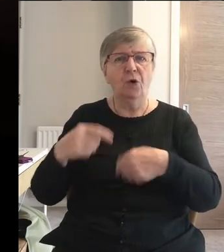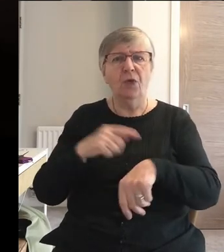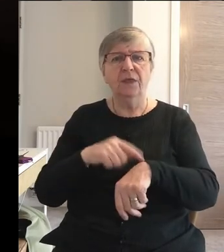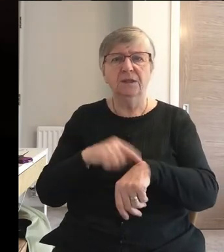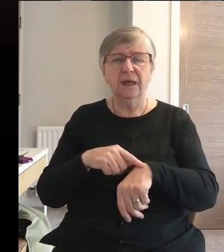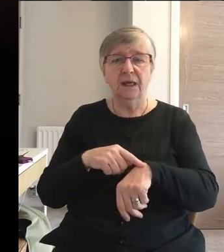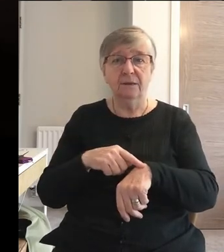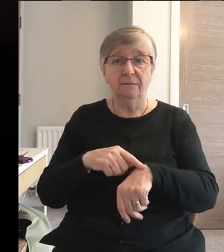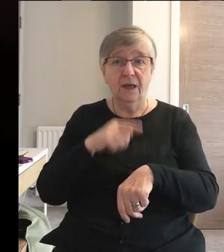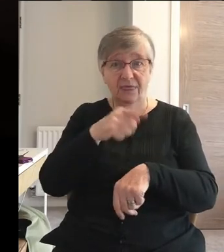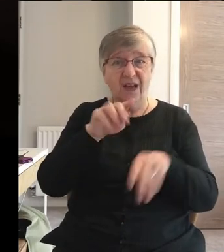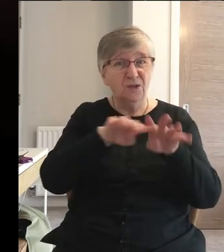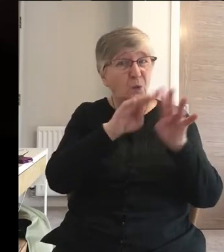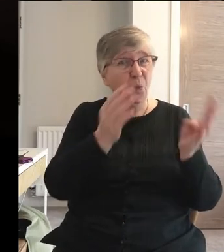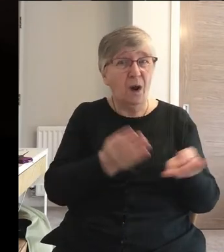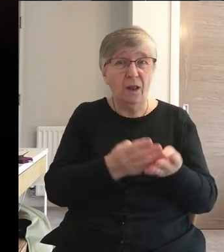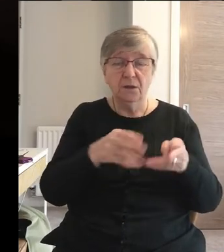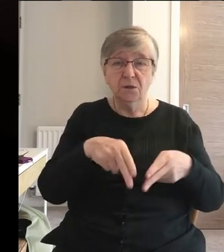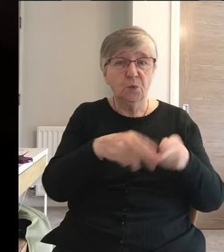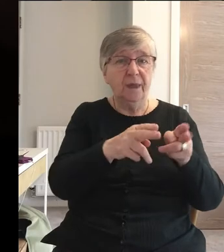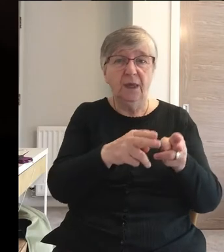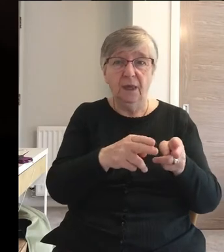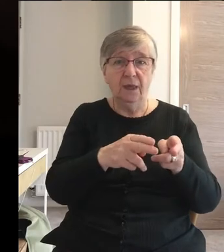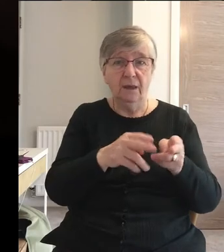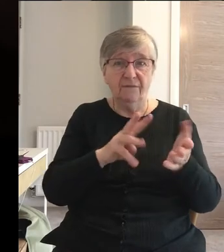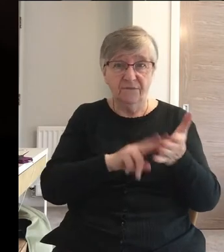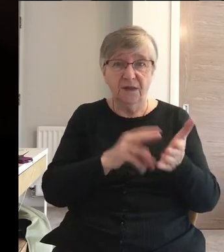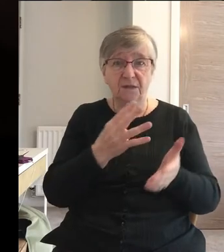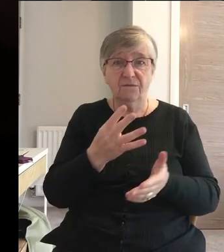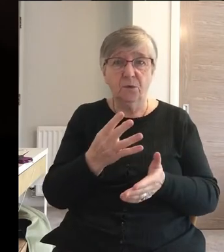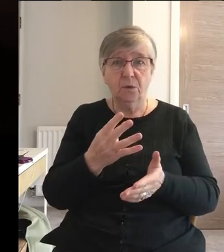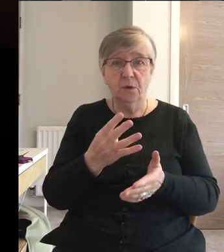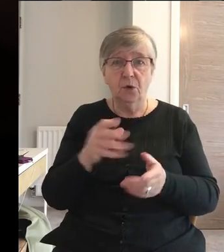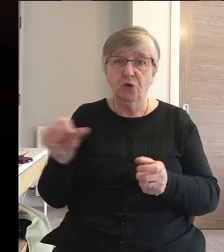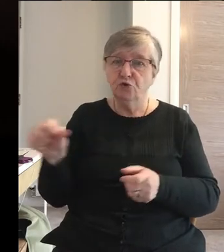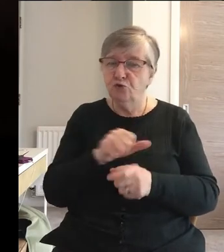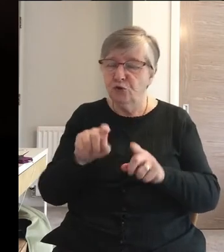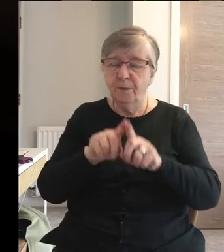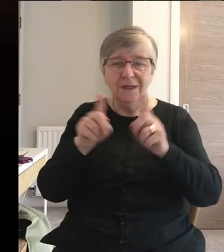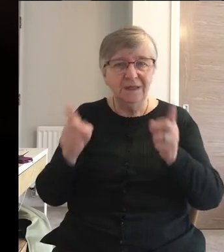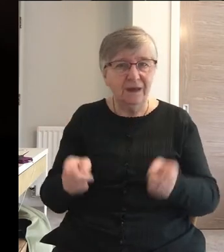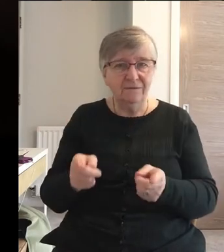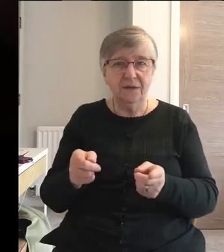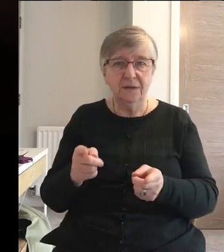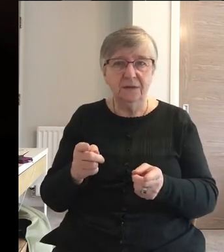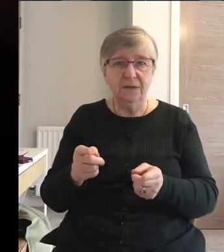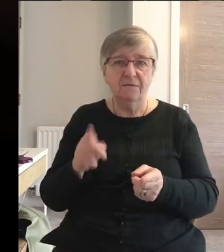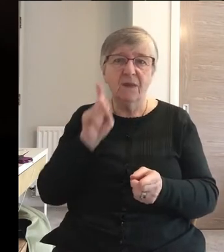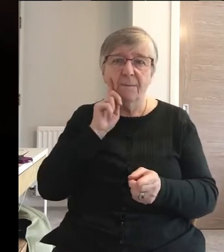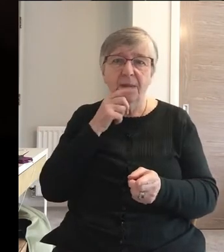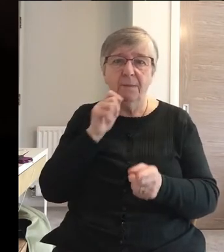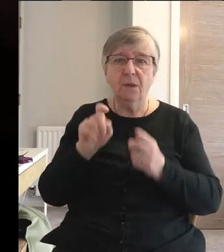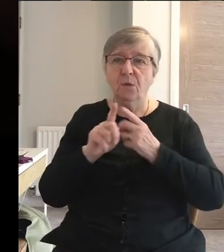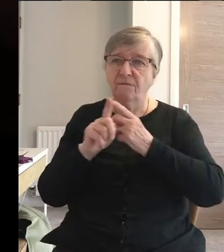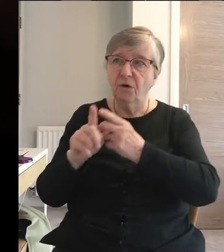these are what the world does, says James, verse 4. And it should be very different among Jesus'